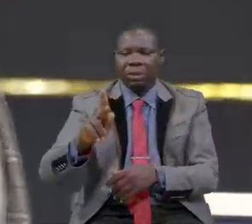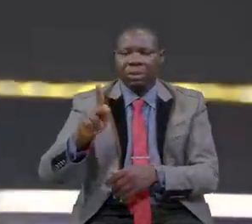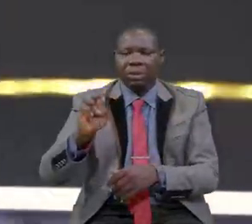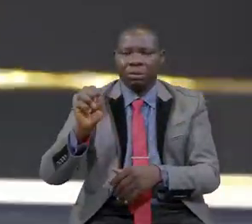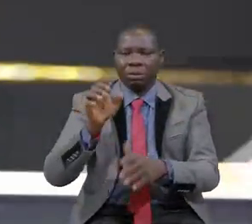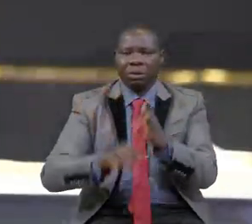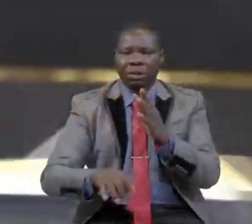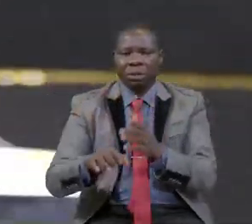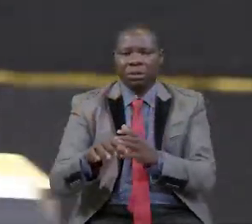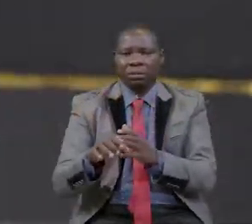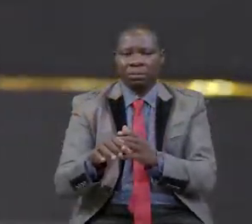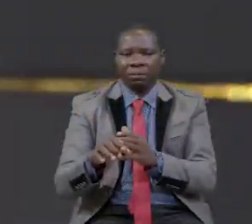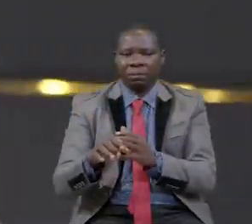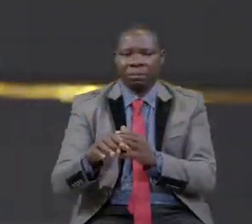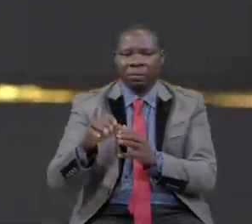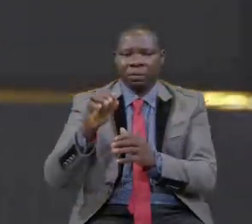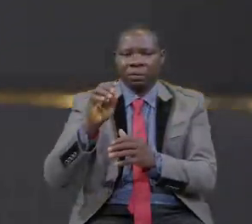we say